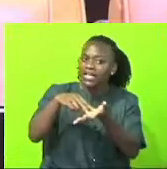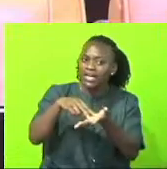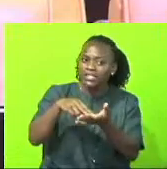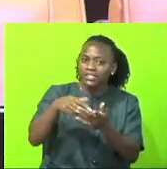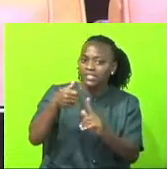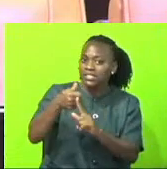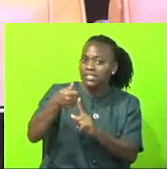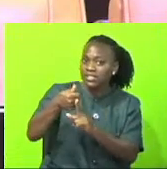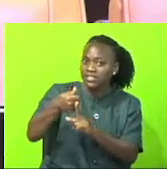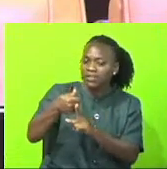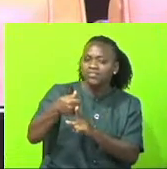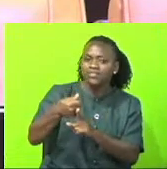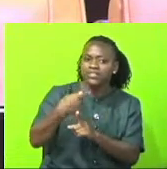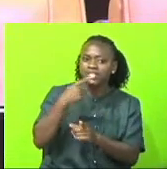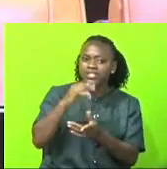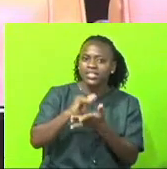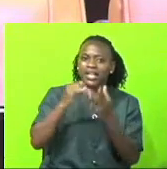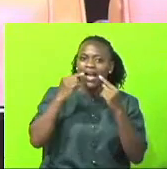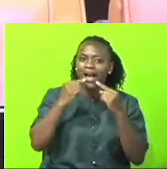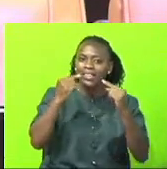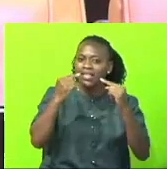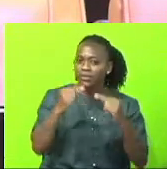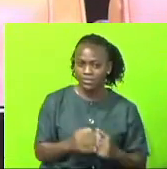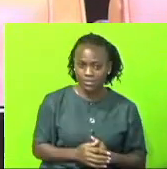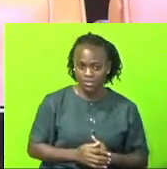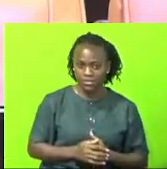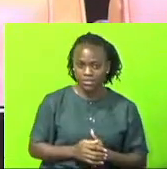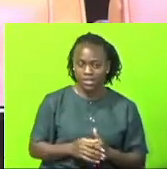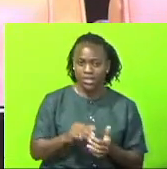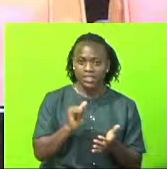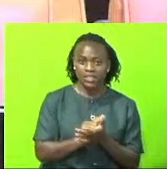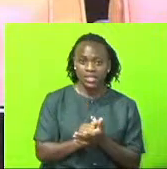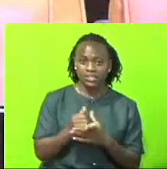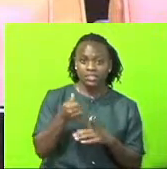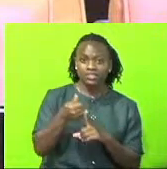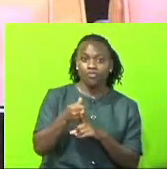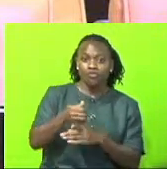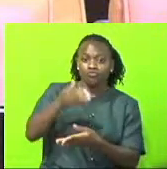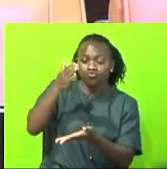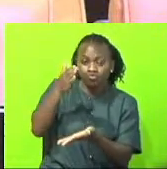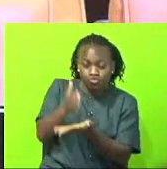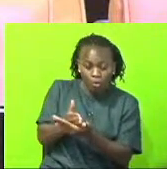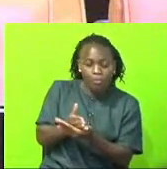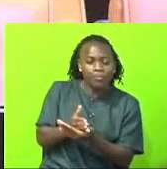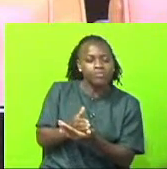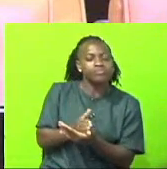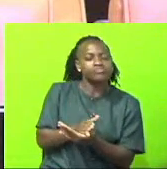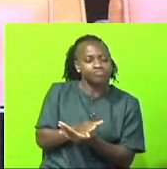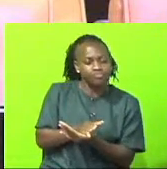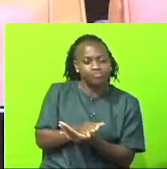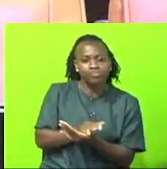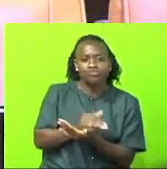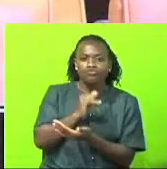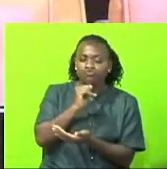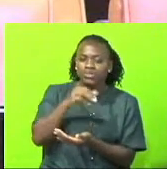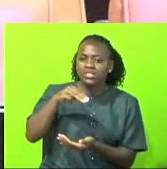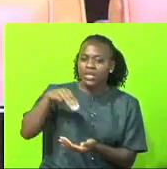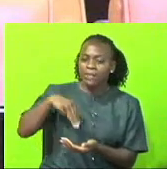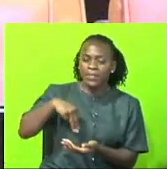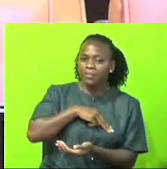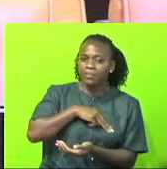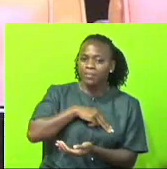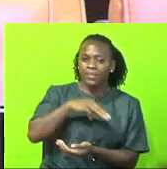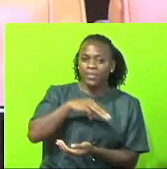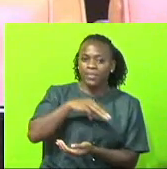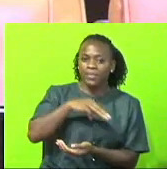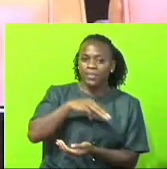place and made a declaration that he has ceased to be a member of the NDC and is moving to be a member